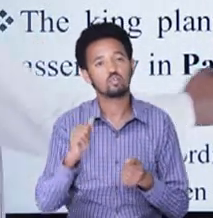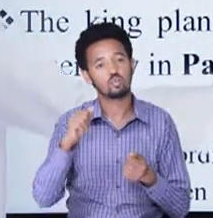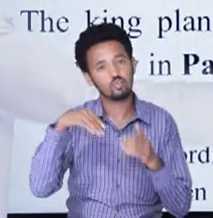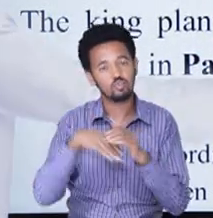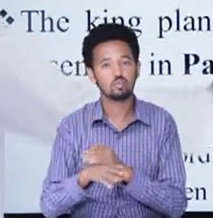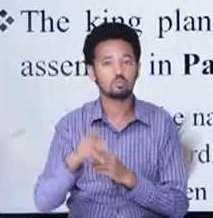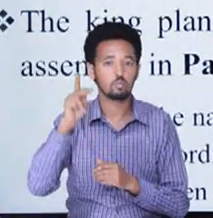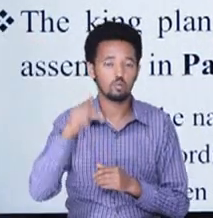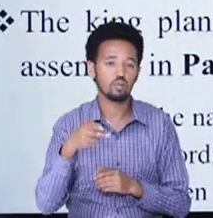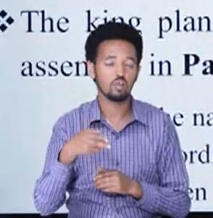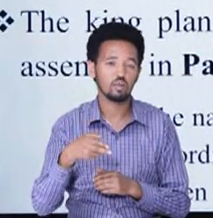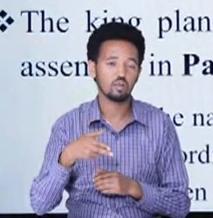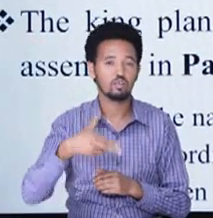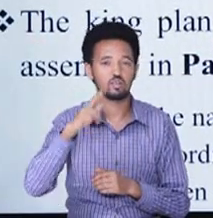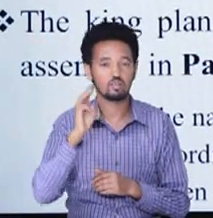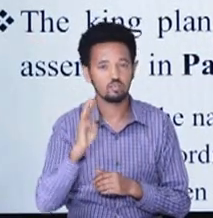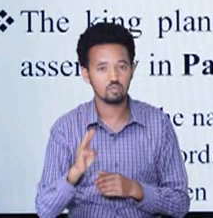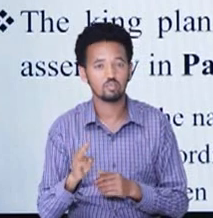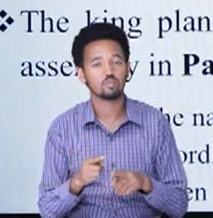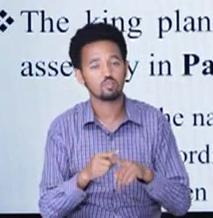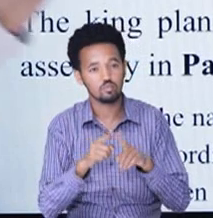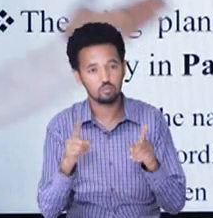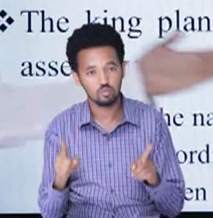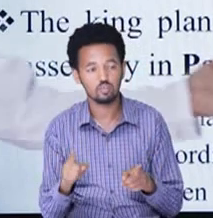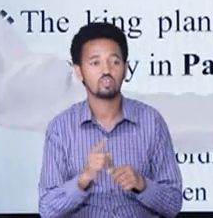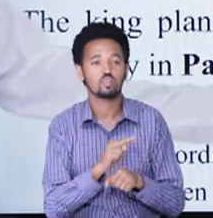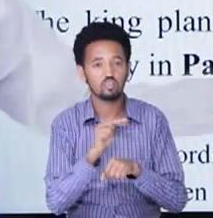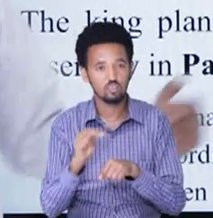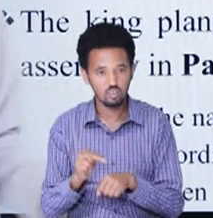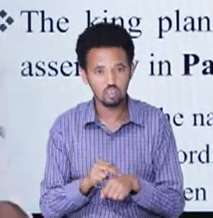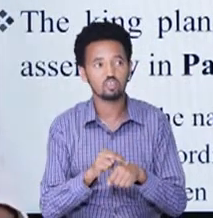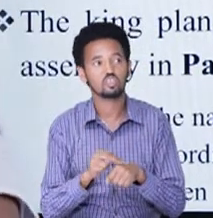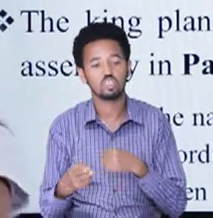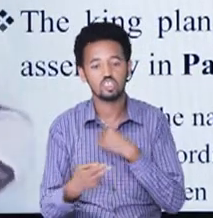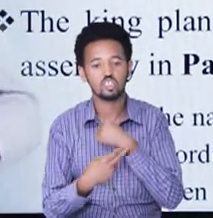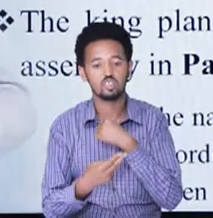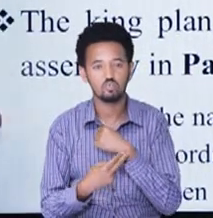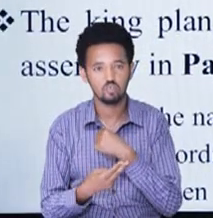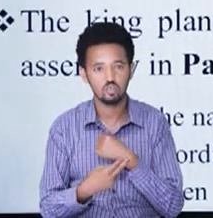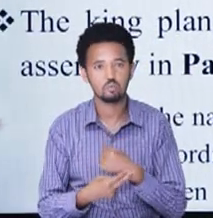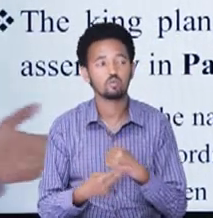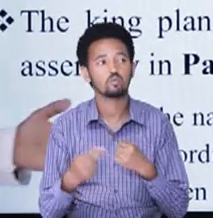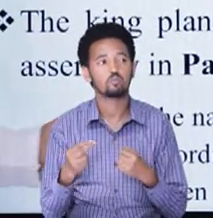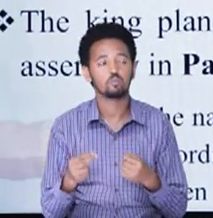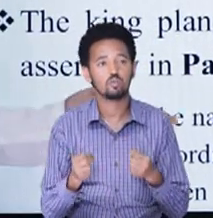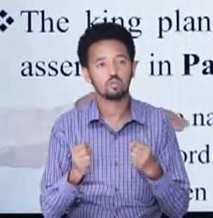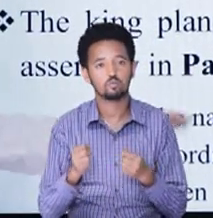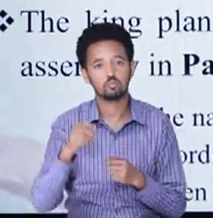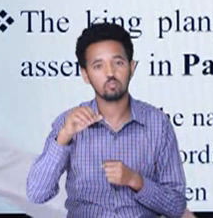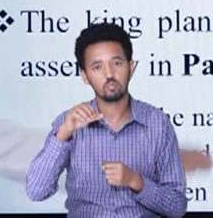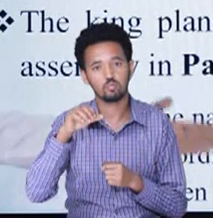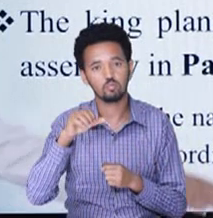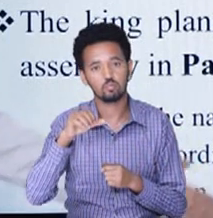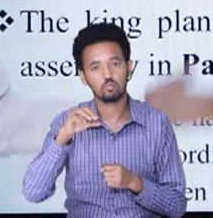Paris and Versailles. But the National Assembly was saved by mass insurrection of the